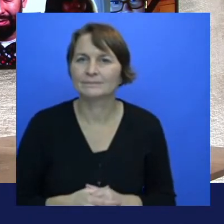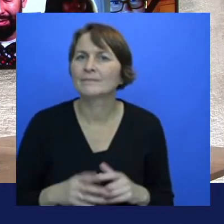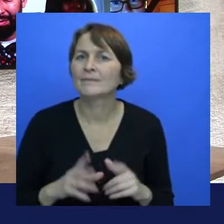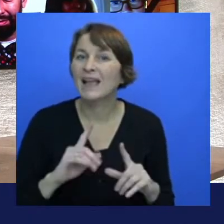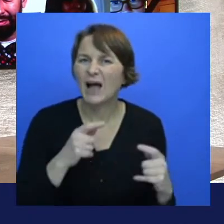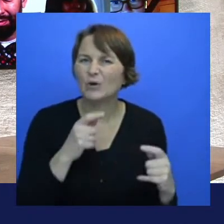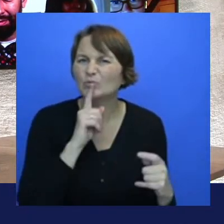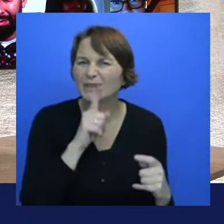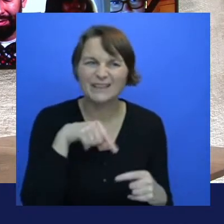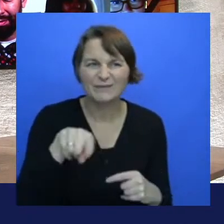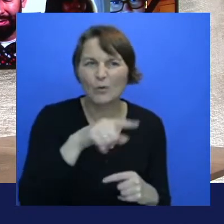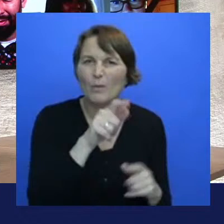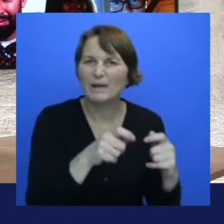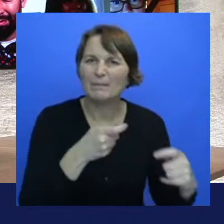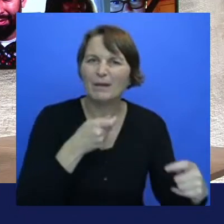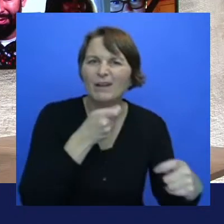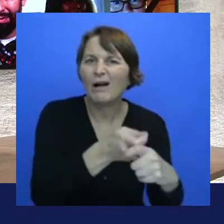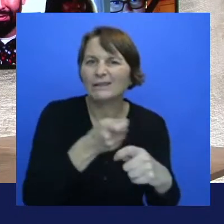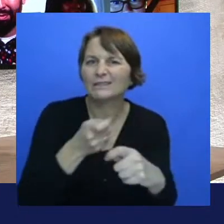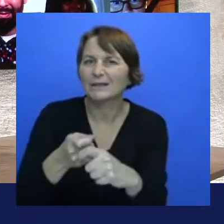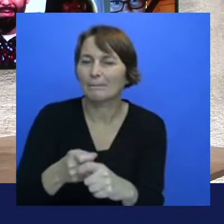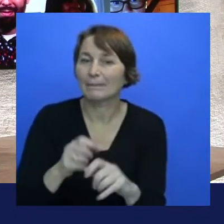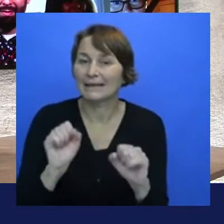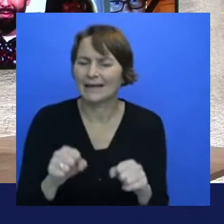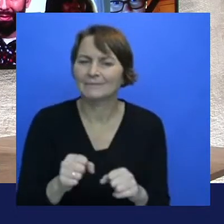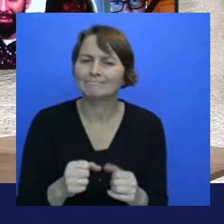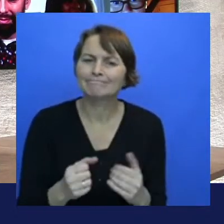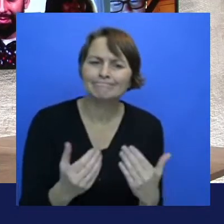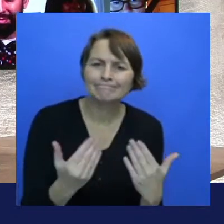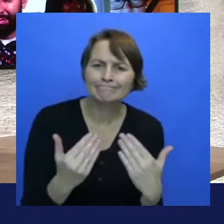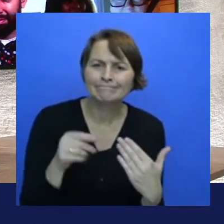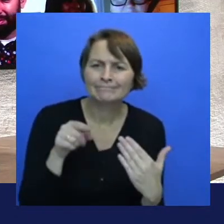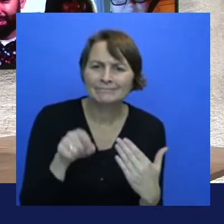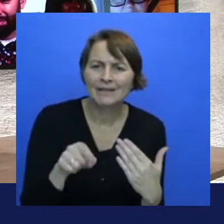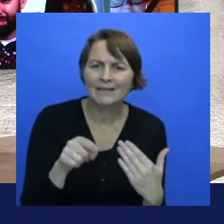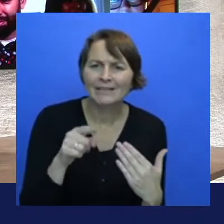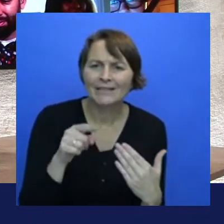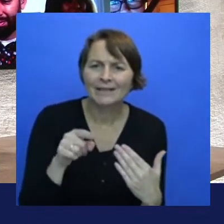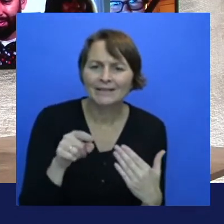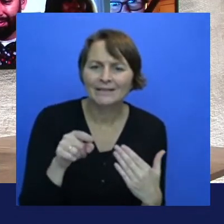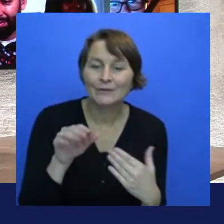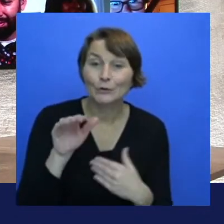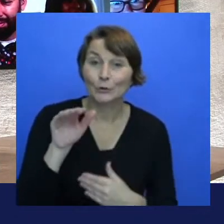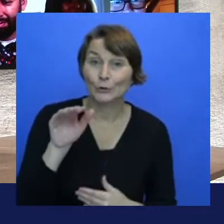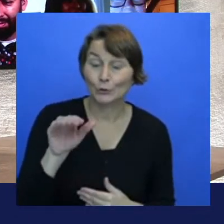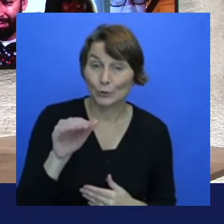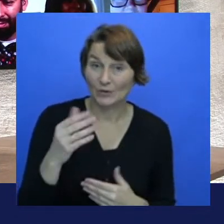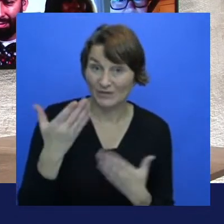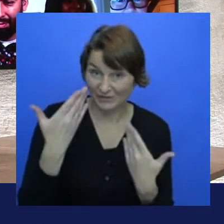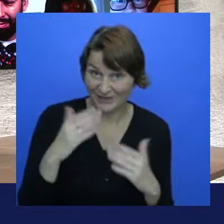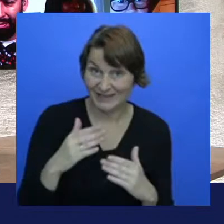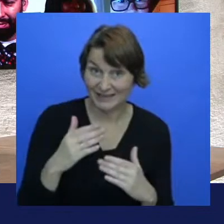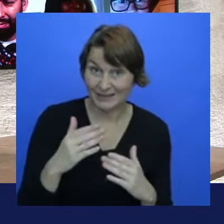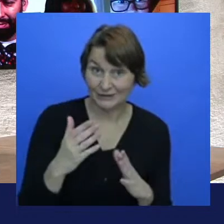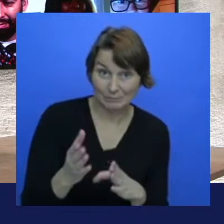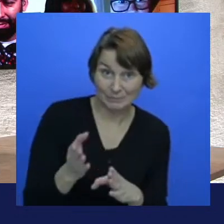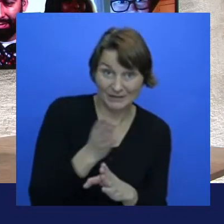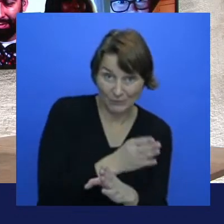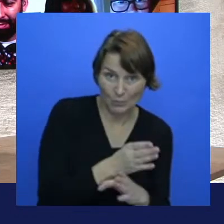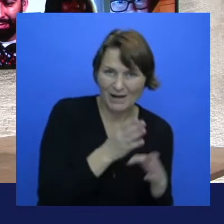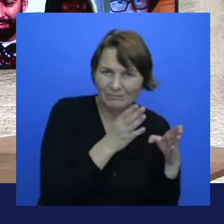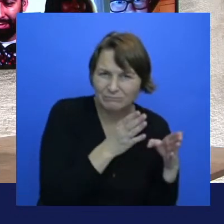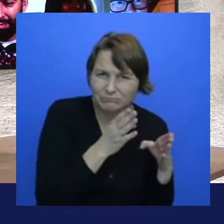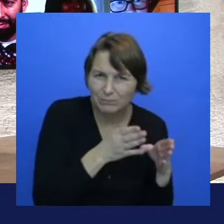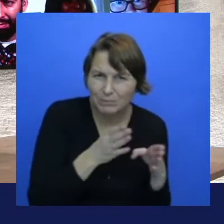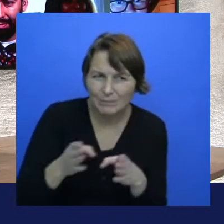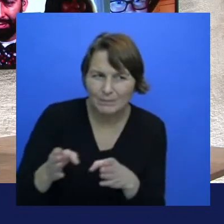can you tell us a little bit about anomaly detection? I believe you prepared something for us. We had a little bit of a chat about